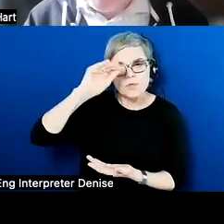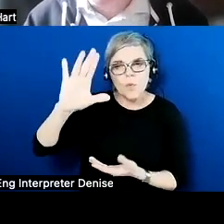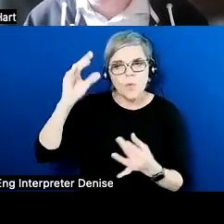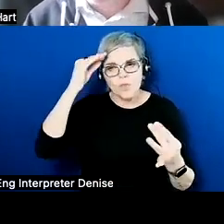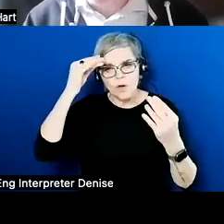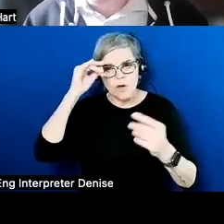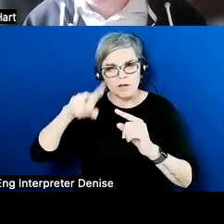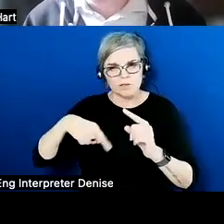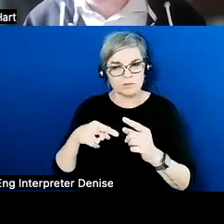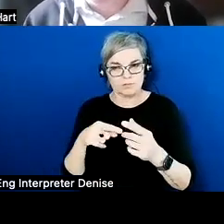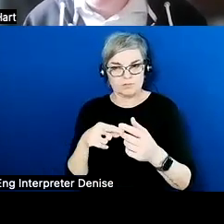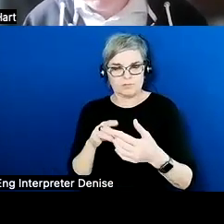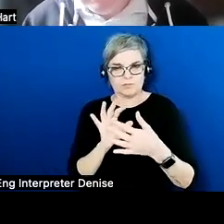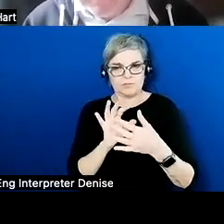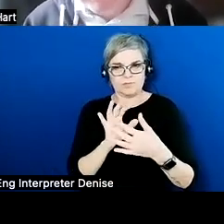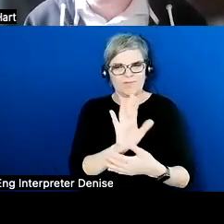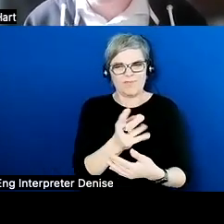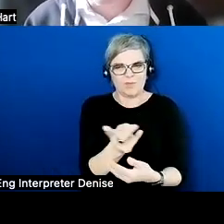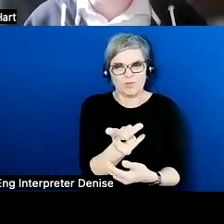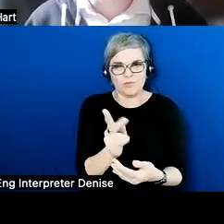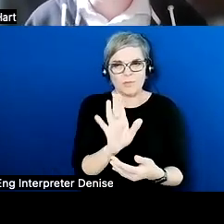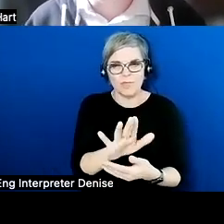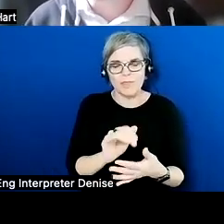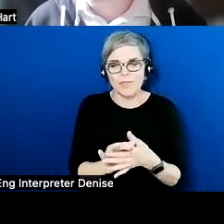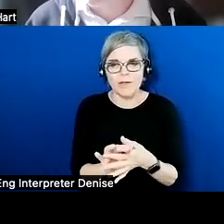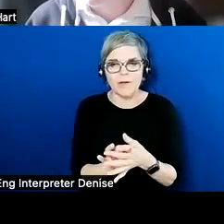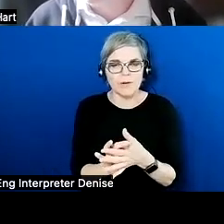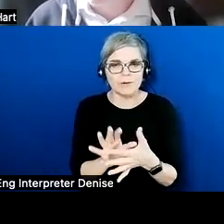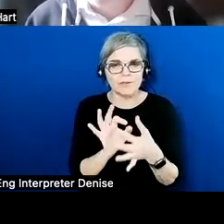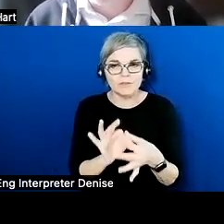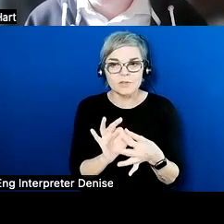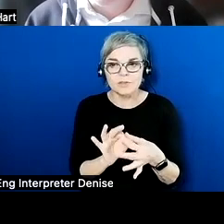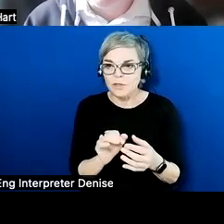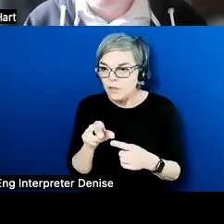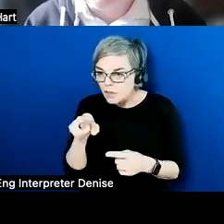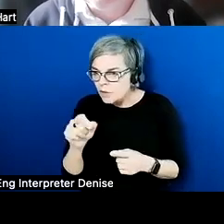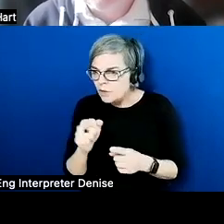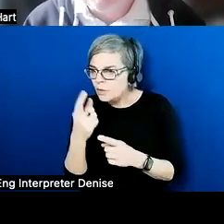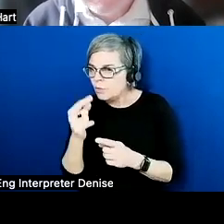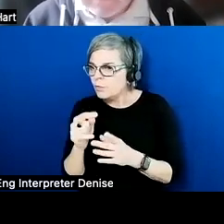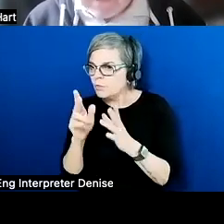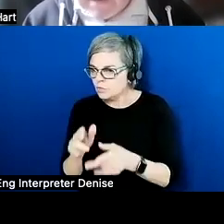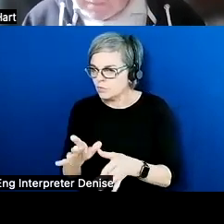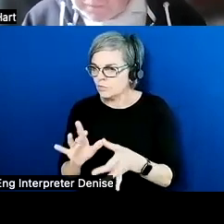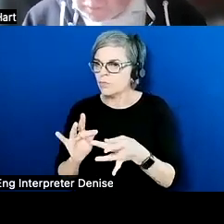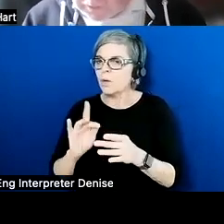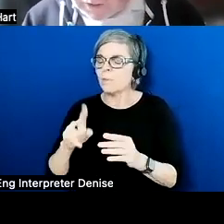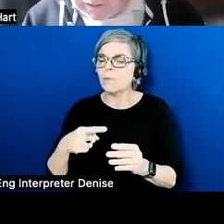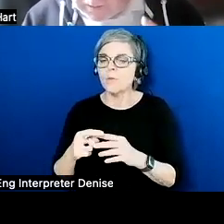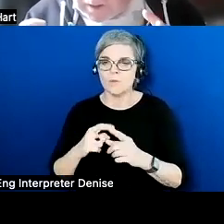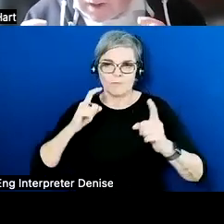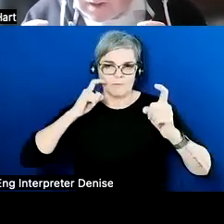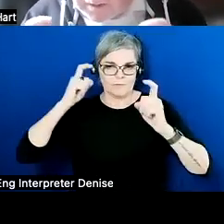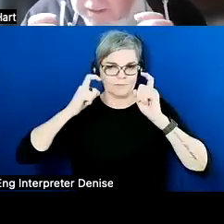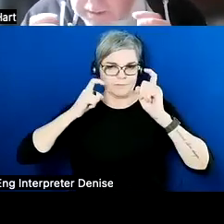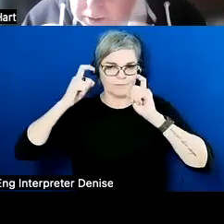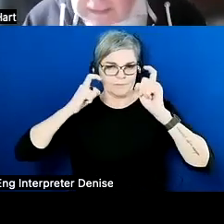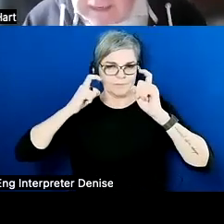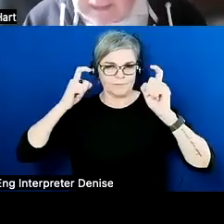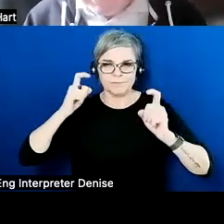a first comment about facial reactions in the conversation. Any other thoughts just about